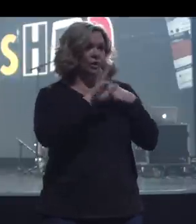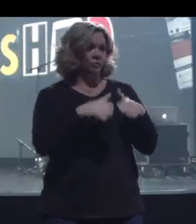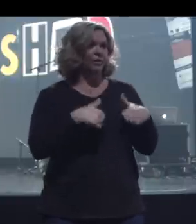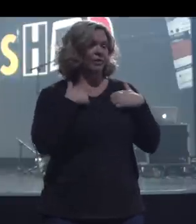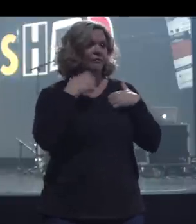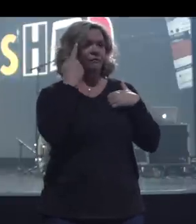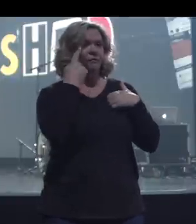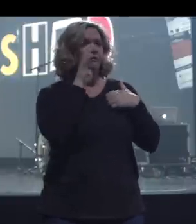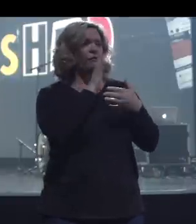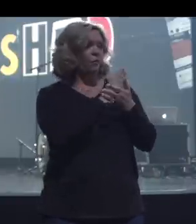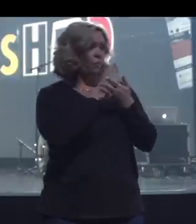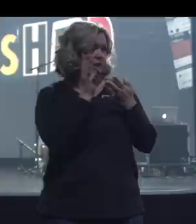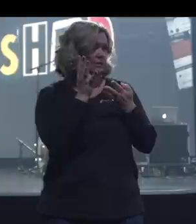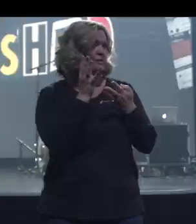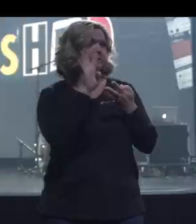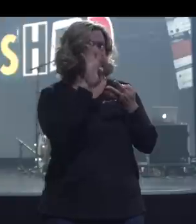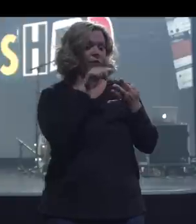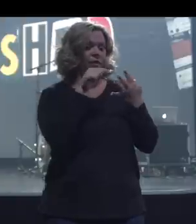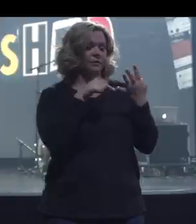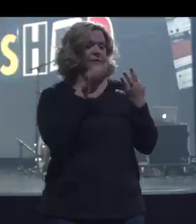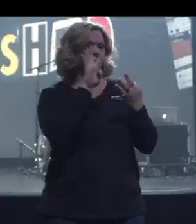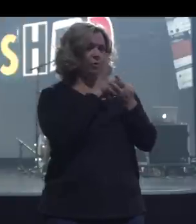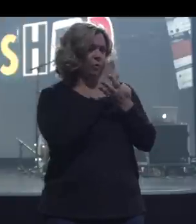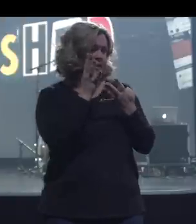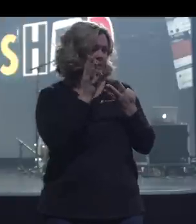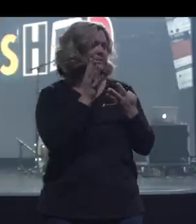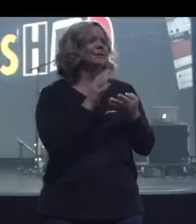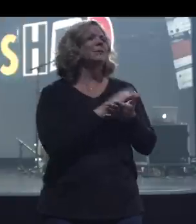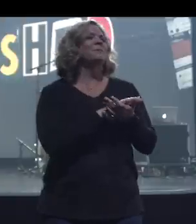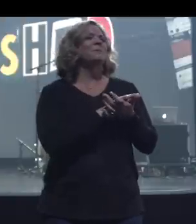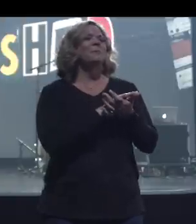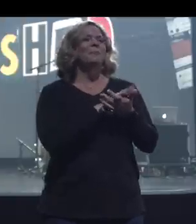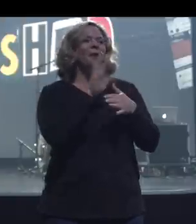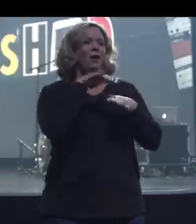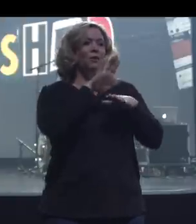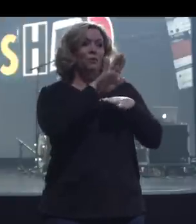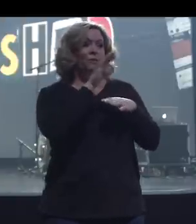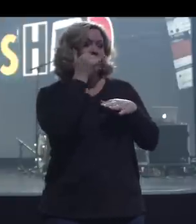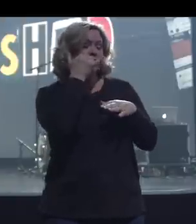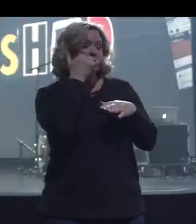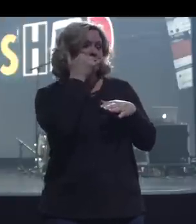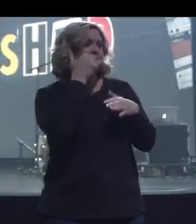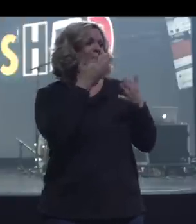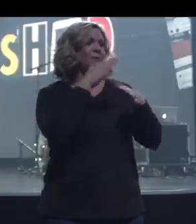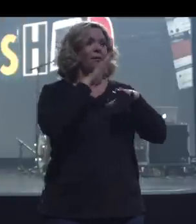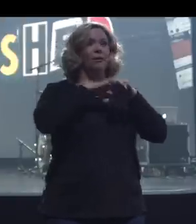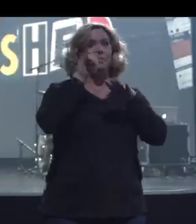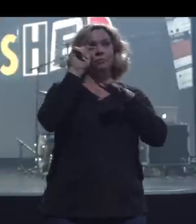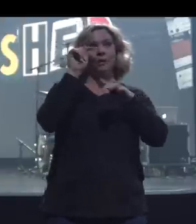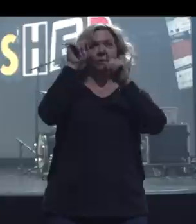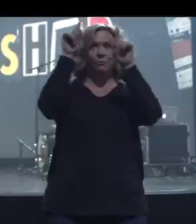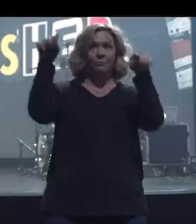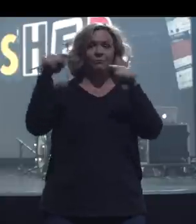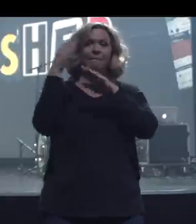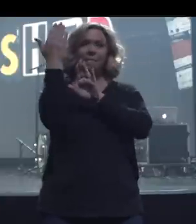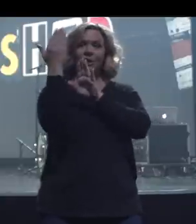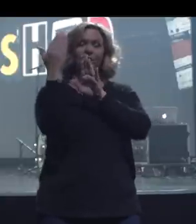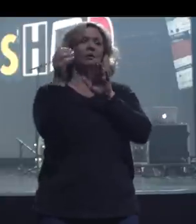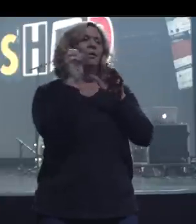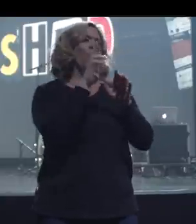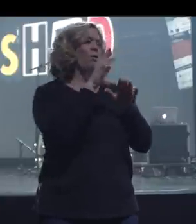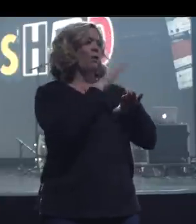for 4 weeks. Four things, 4 weeks. Put it as a screensaver on your phone. Put it in your bathroom mirror. Put it on the kitchen table. Put it